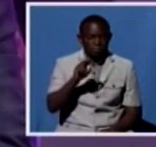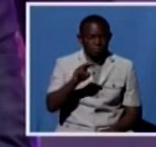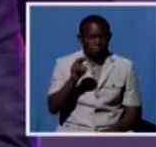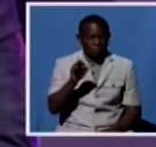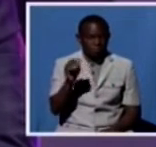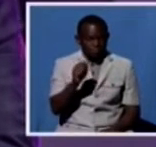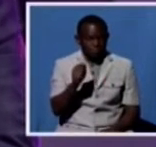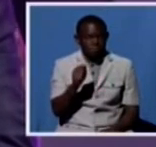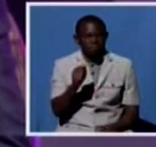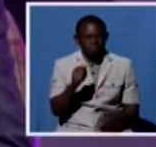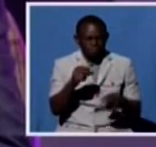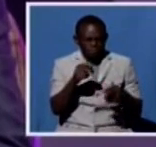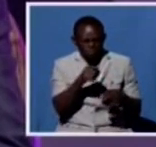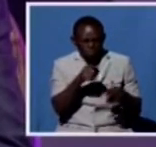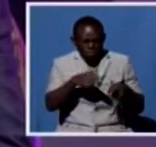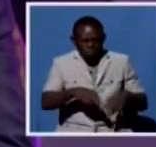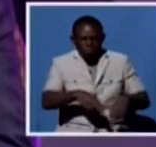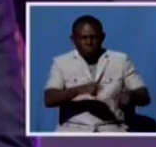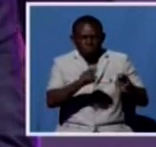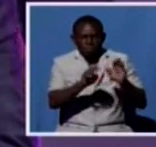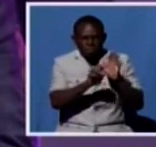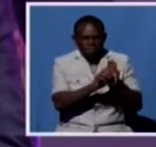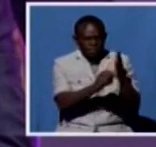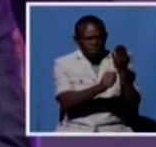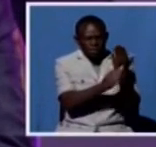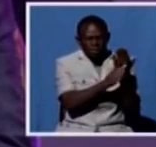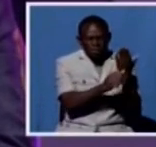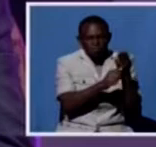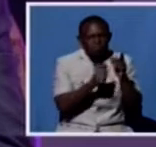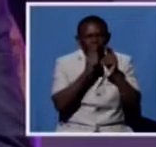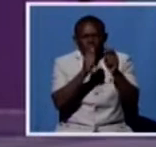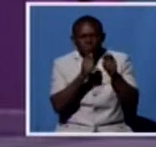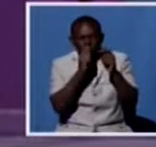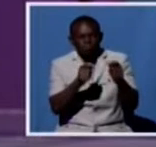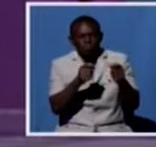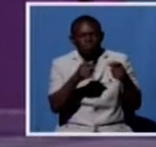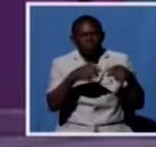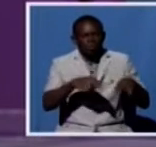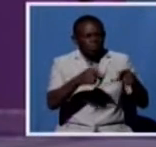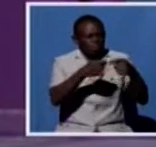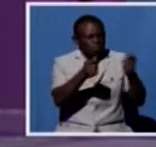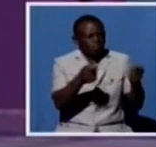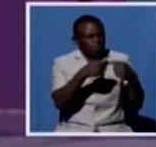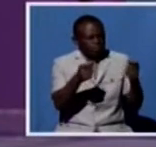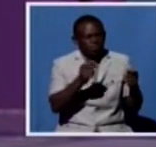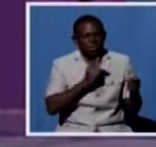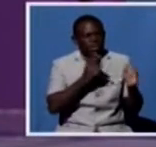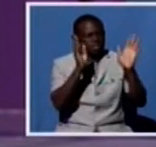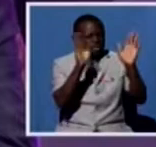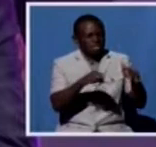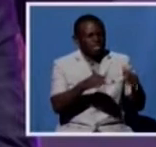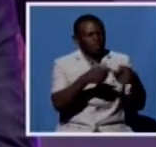Kafiwe Mazabuka. We are going to rehabilitate that road. After we rehabilitate, at a huge cost. Yes, at a huge cost. And that is